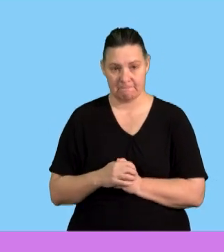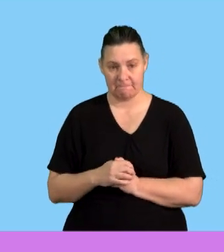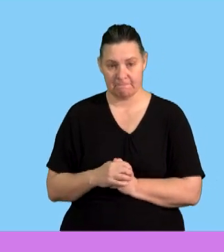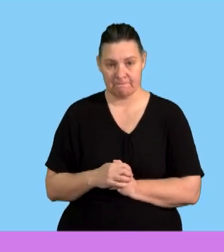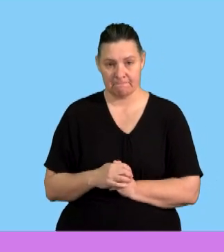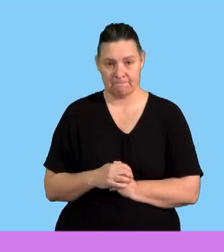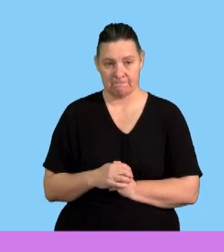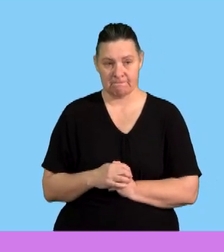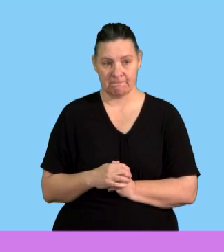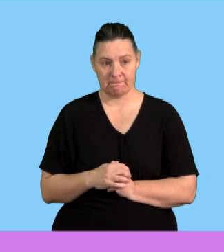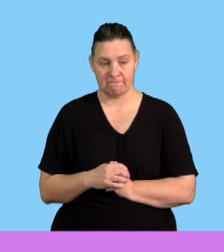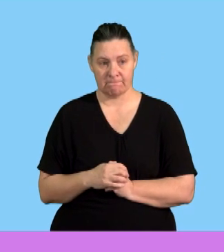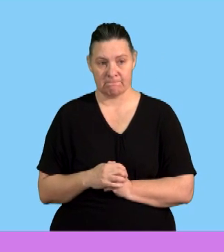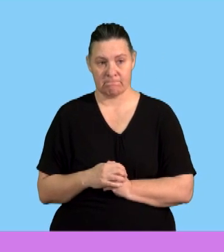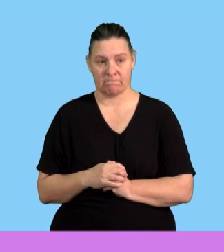14.29.